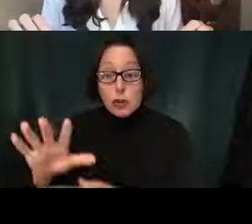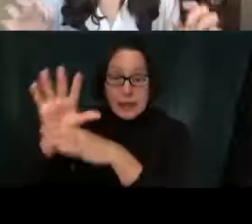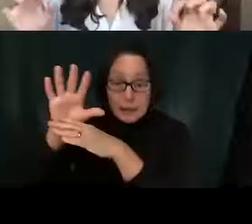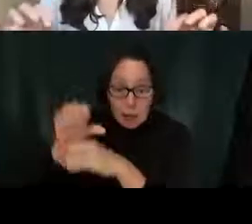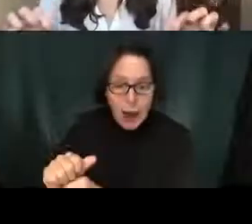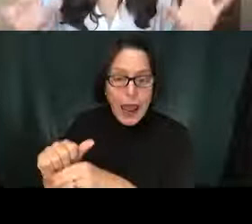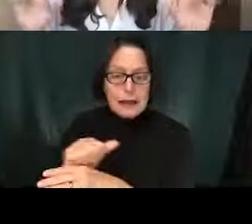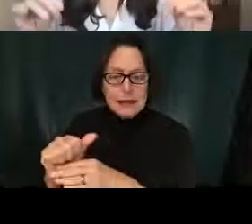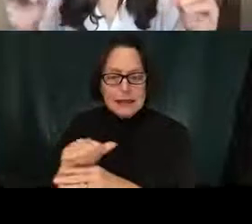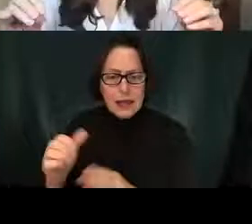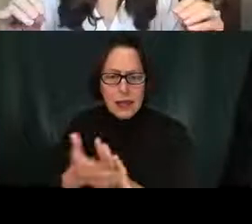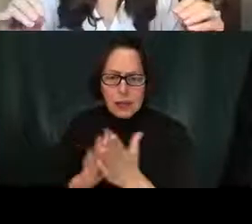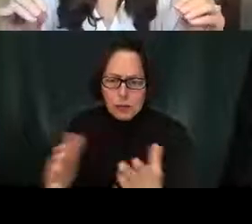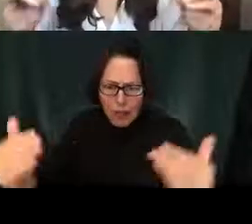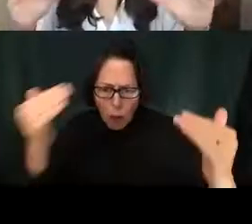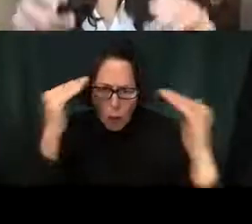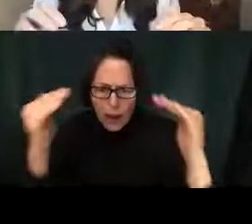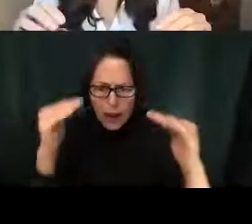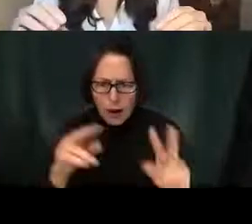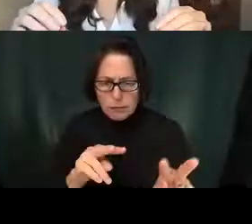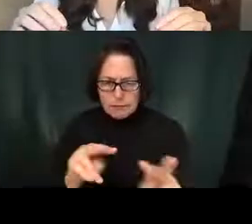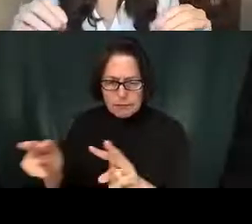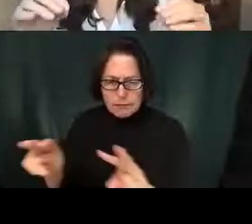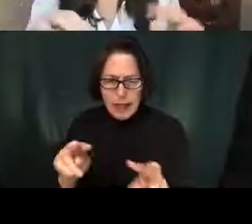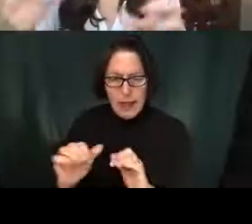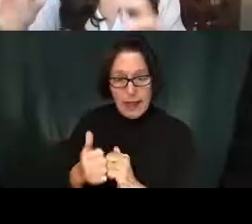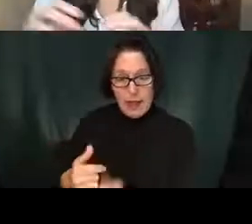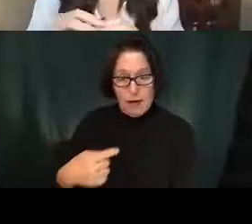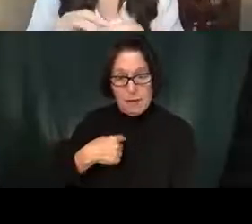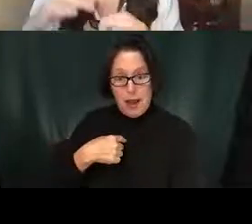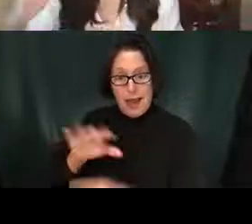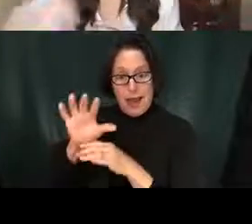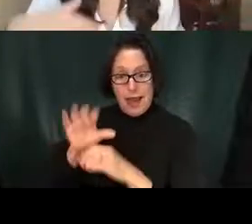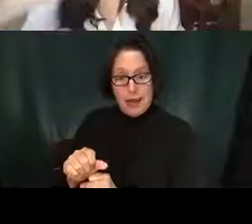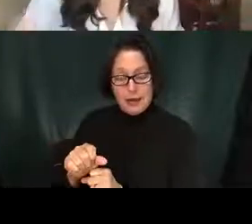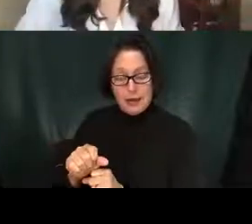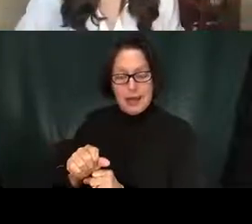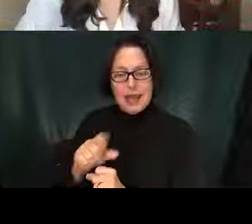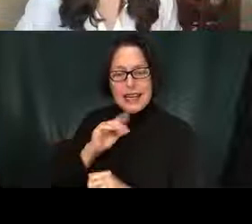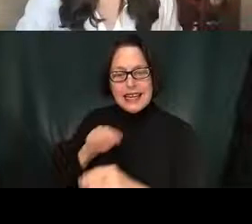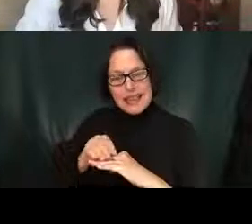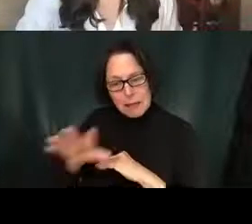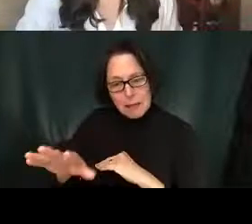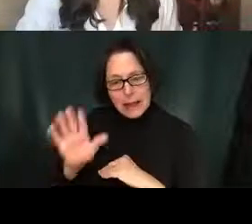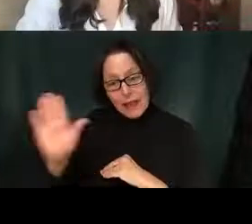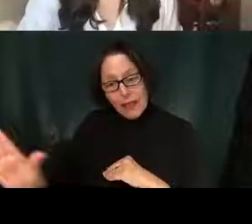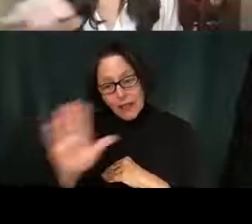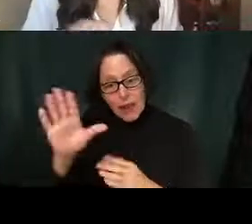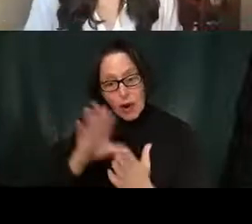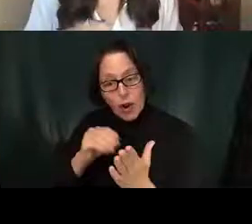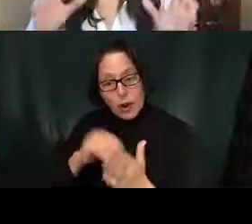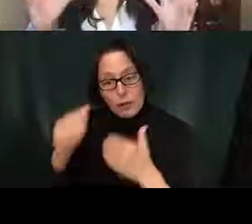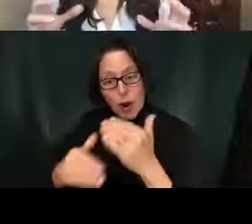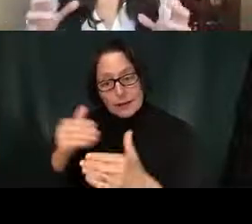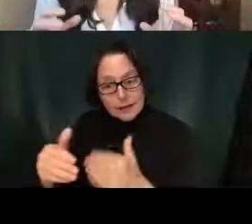aware of how your habits are impacting the learning process for the people around you.